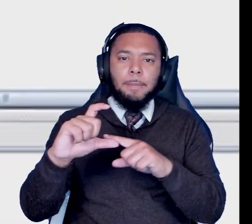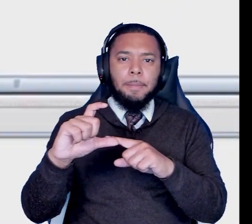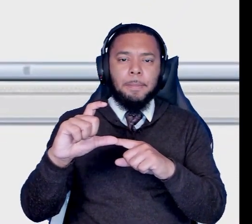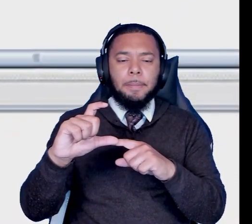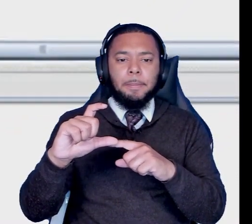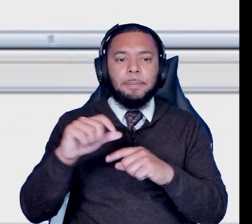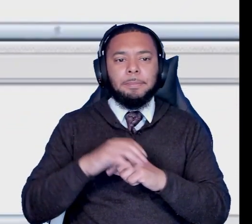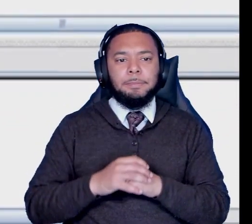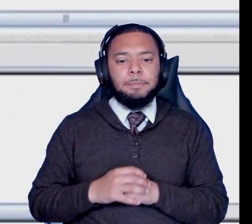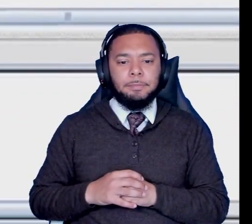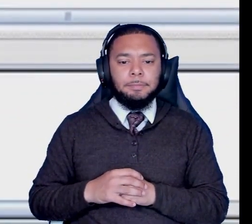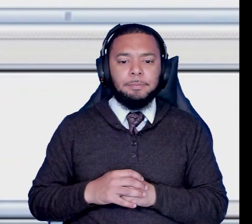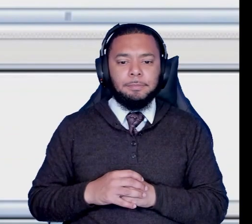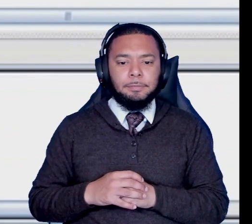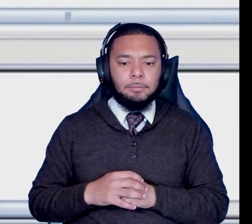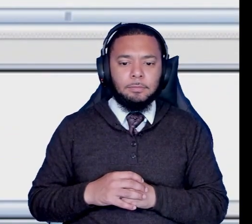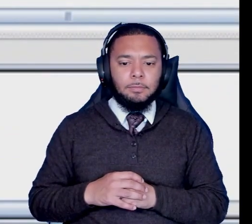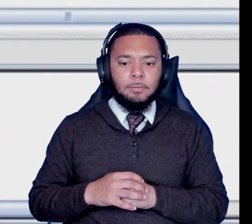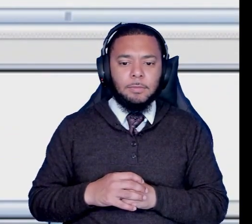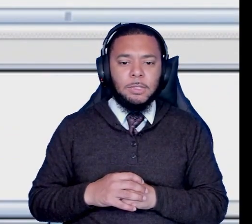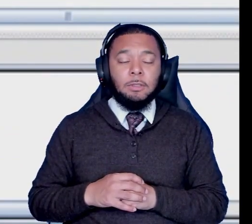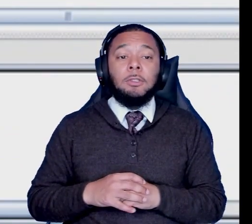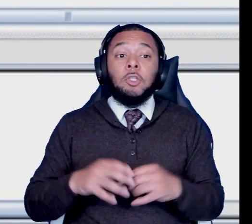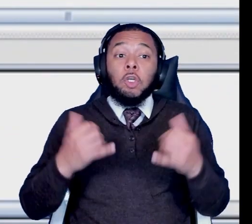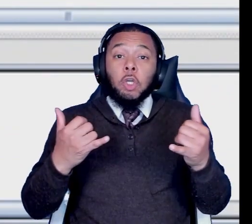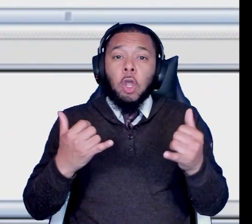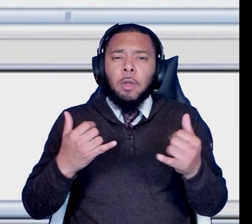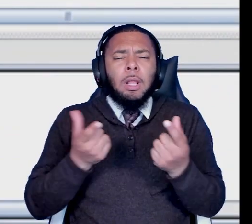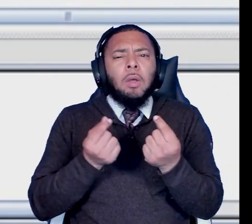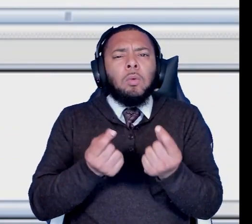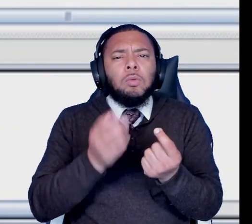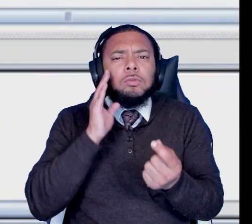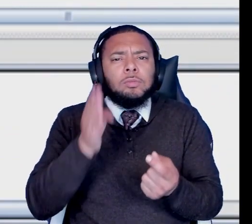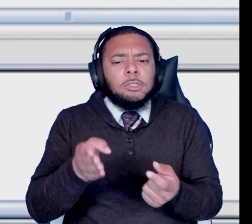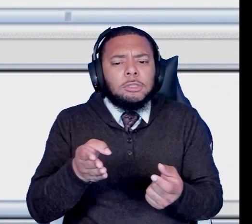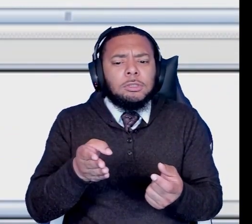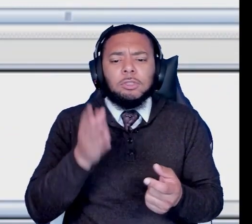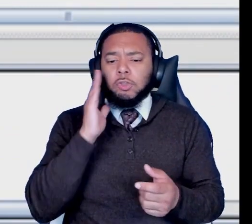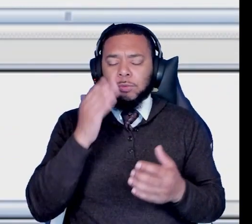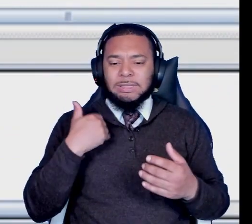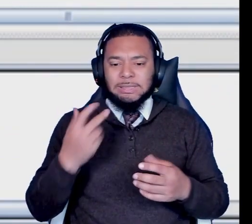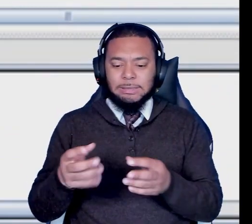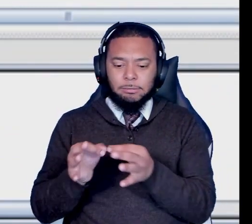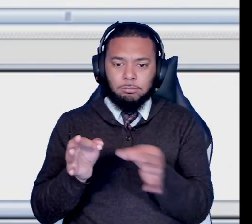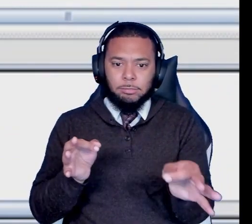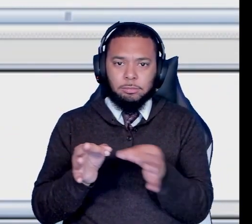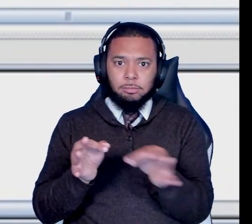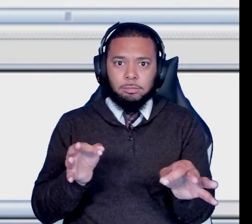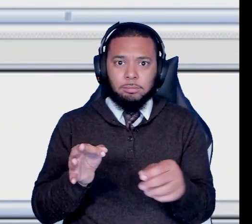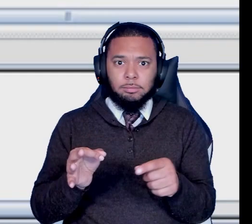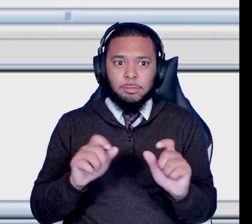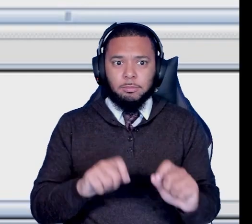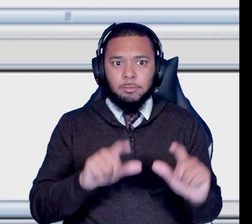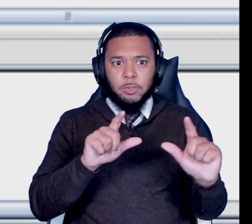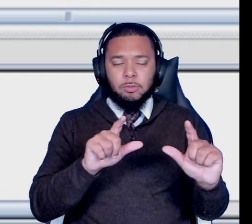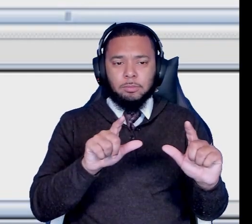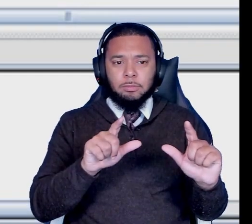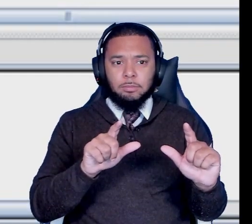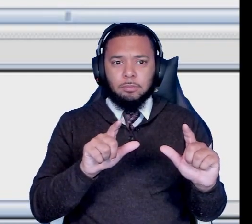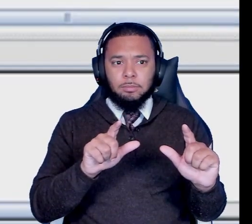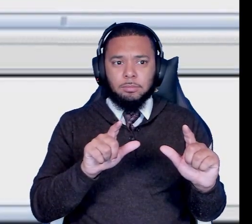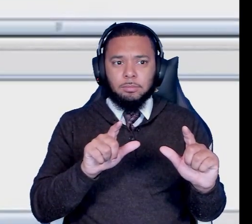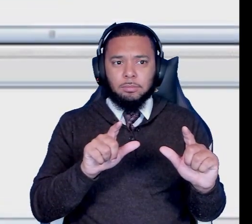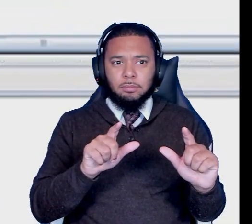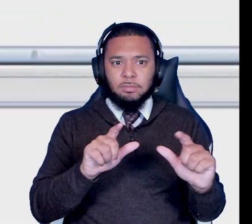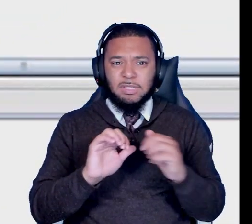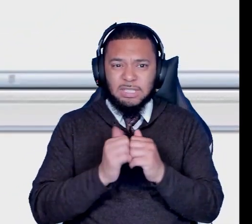all that will happen here is there will be a prompt at the bottom of my computer. So that's not really the way that we